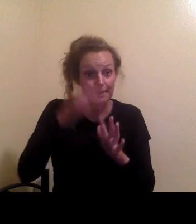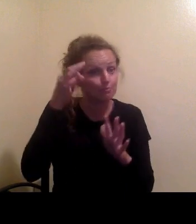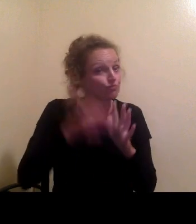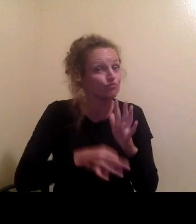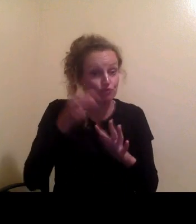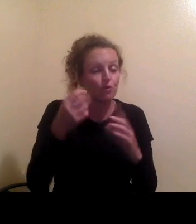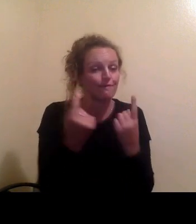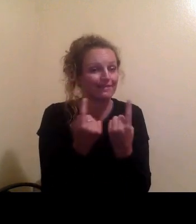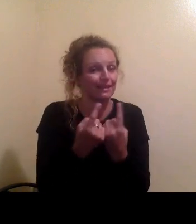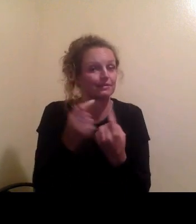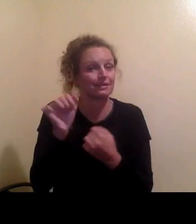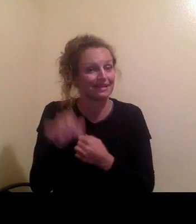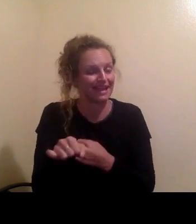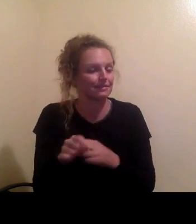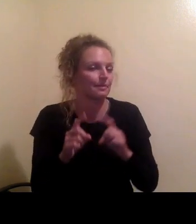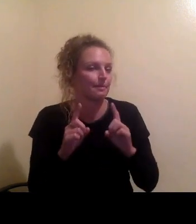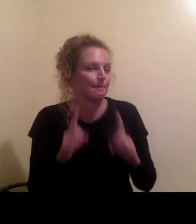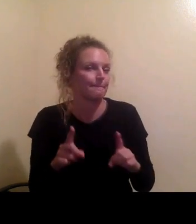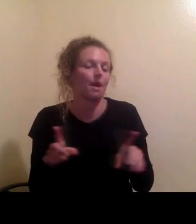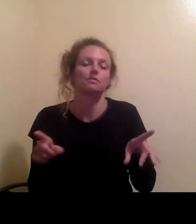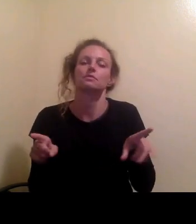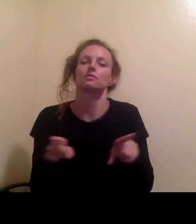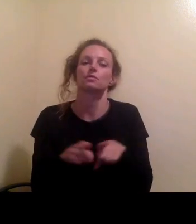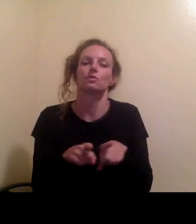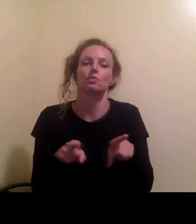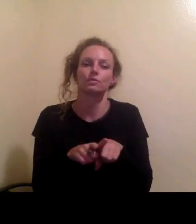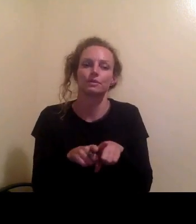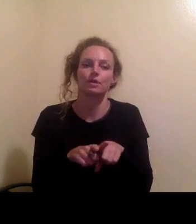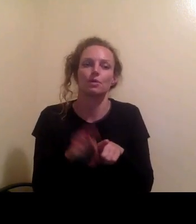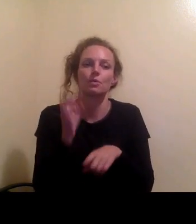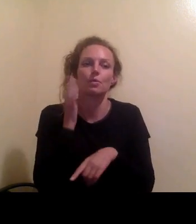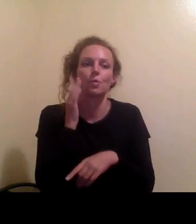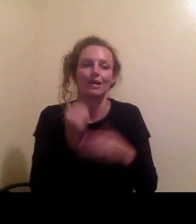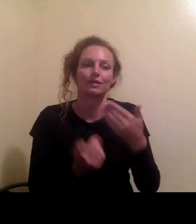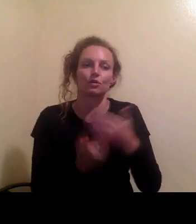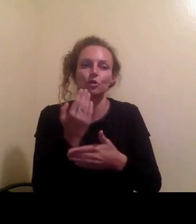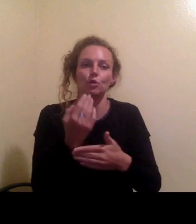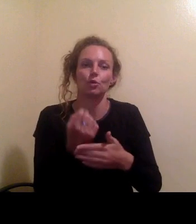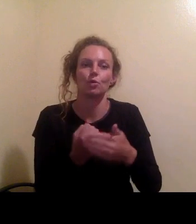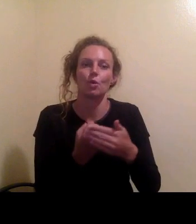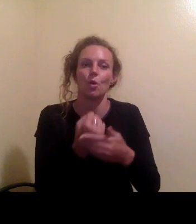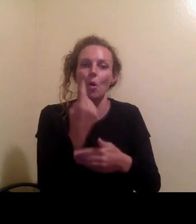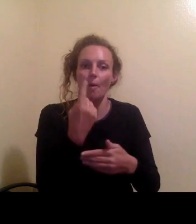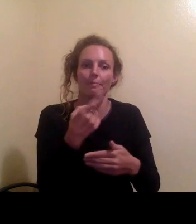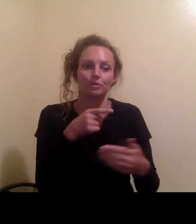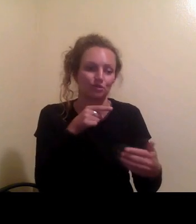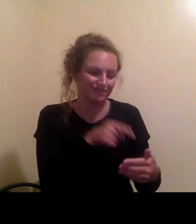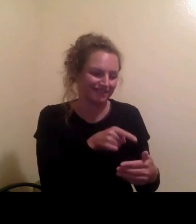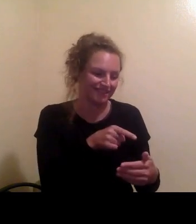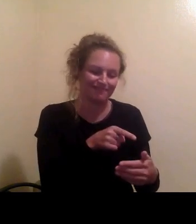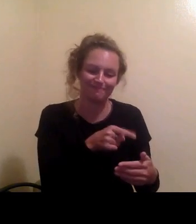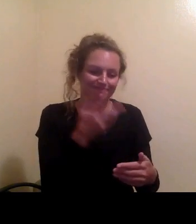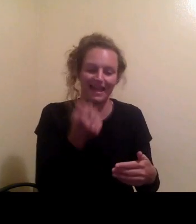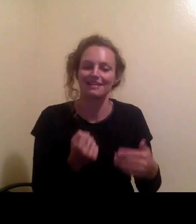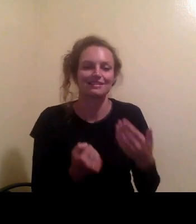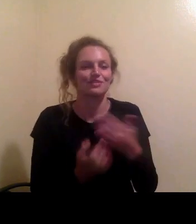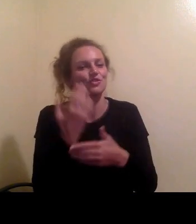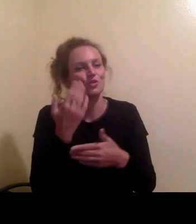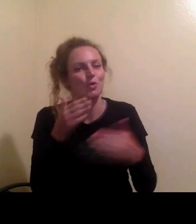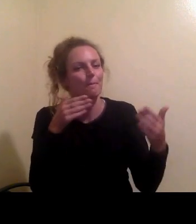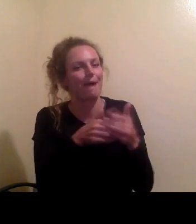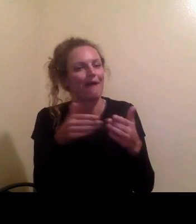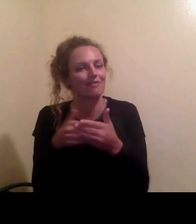some point has to use a bus, and it's a key. It's a key access to everything for most